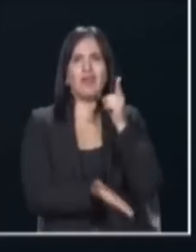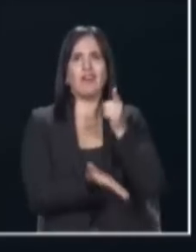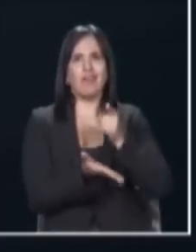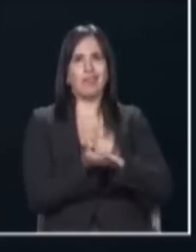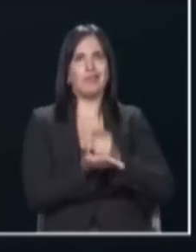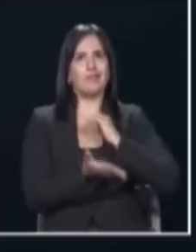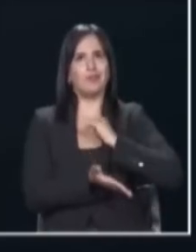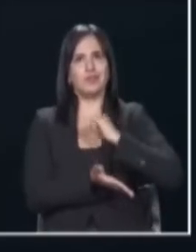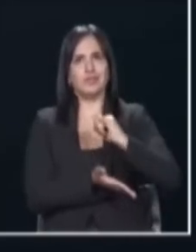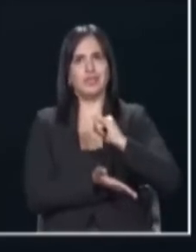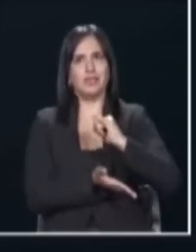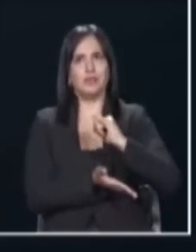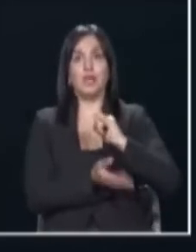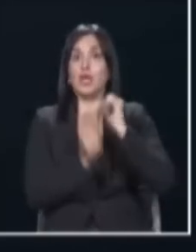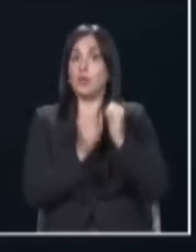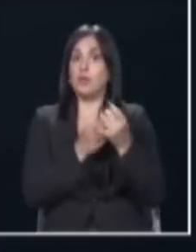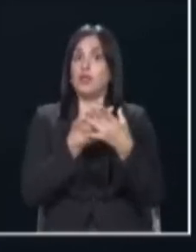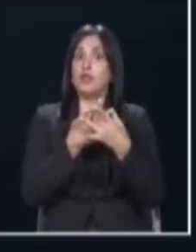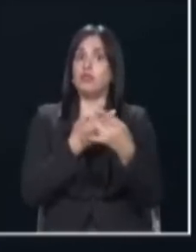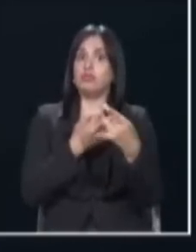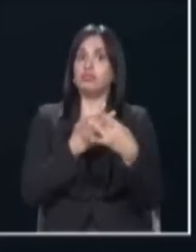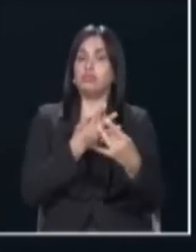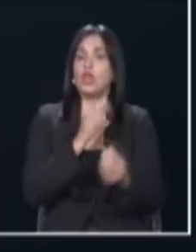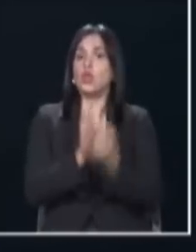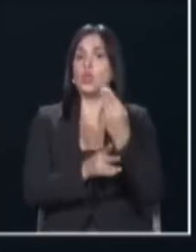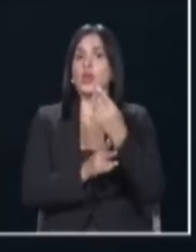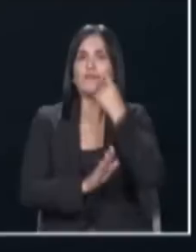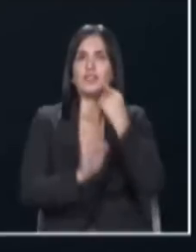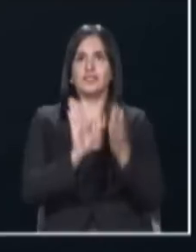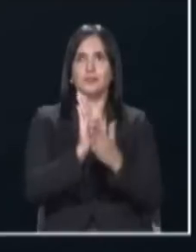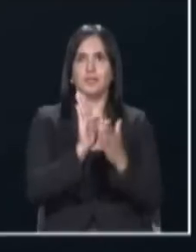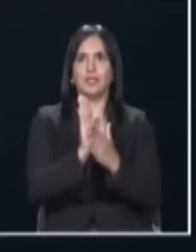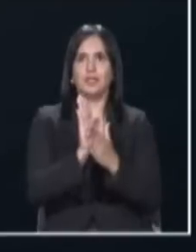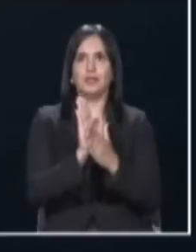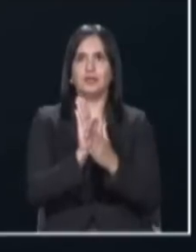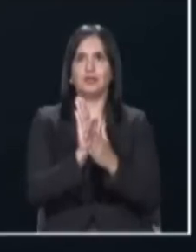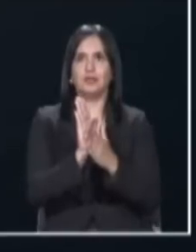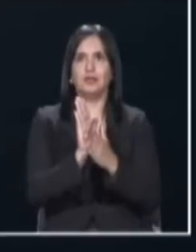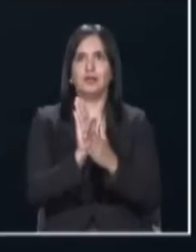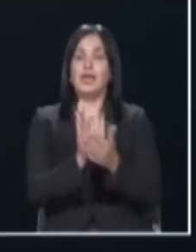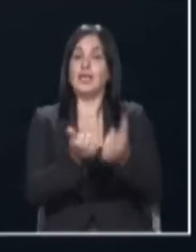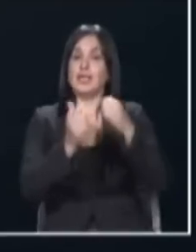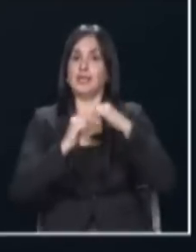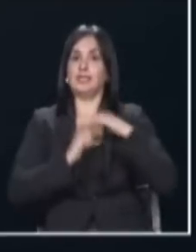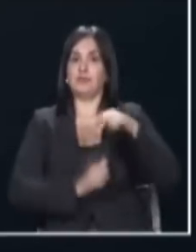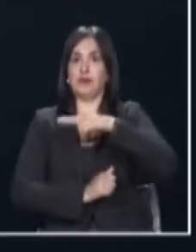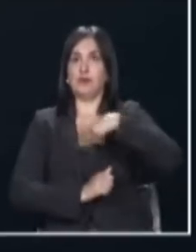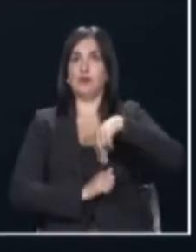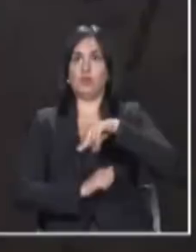be open to the possibility that new evidence May emerge that challenges our apparent understanding